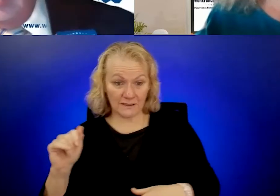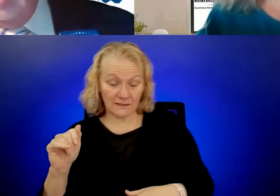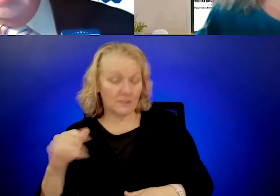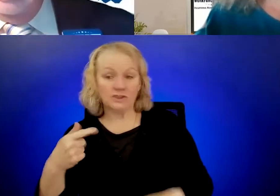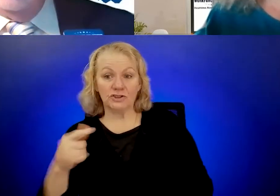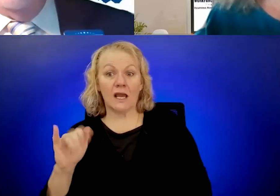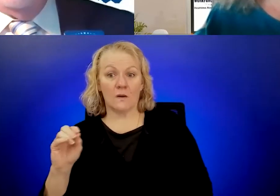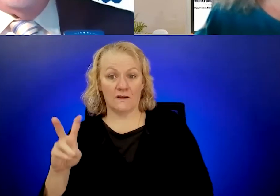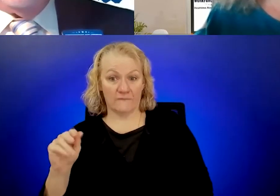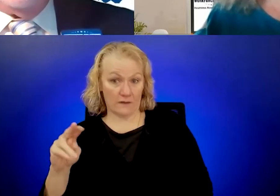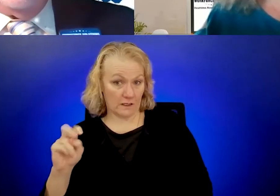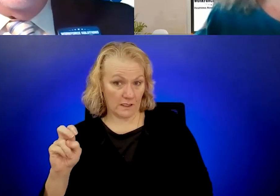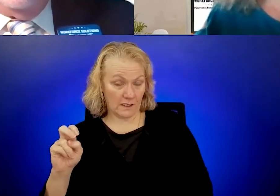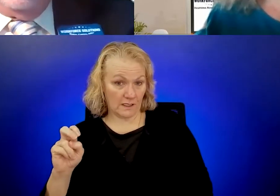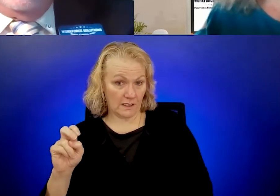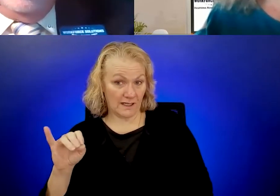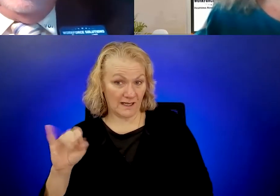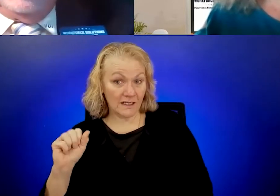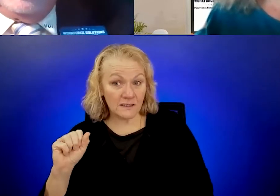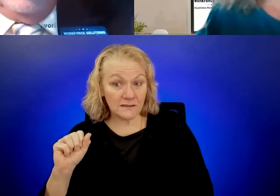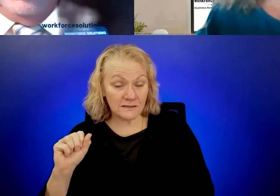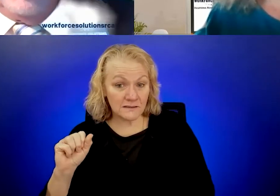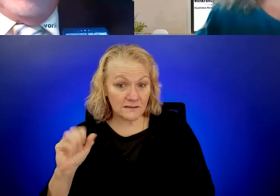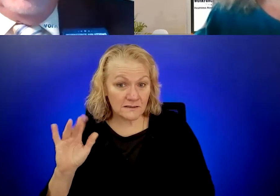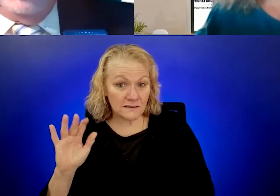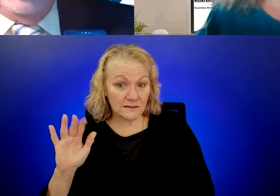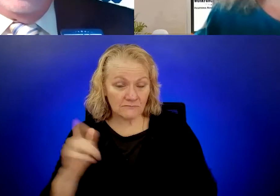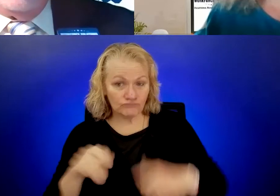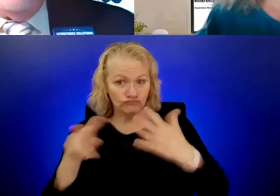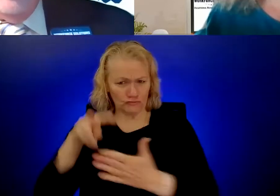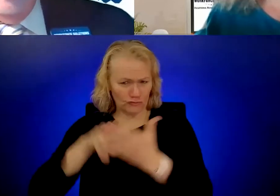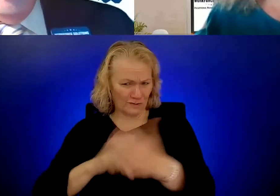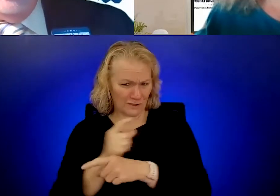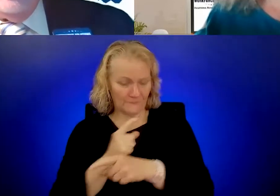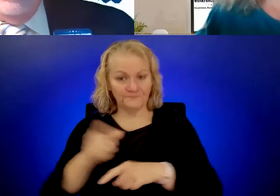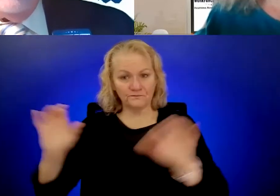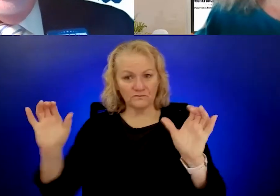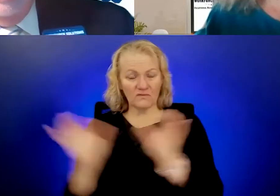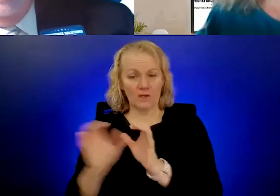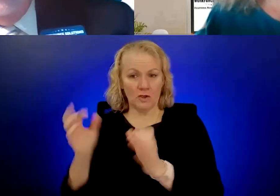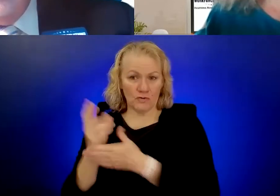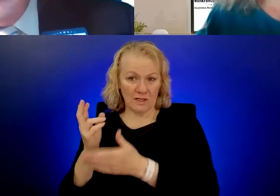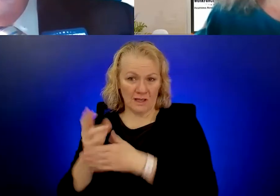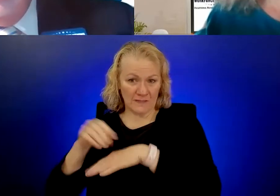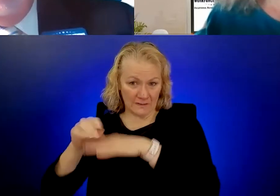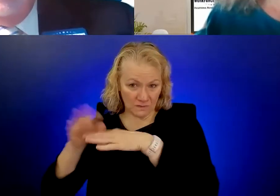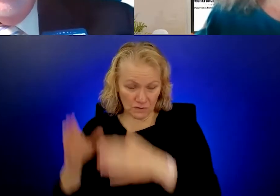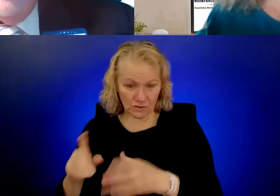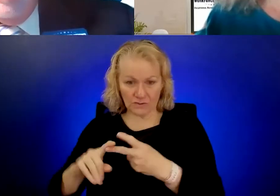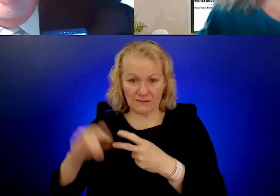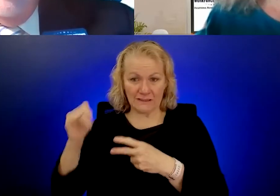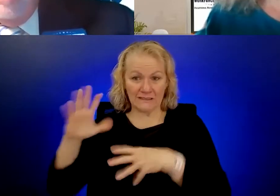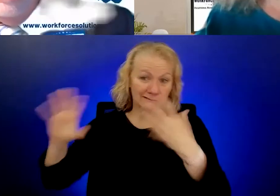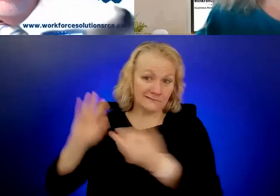is, let me get this, so I can read it properly, is a certified rehabilitation counselor. She's got 17